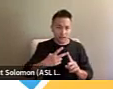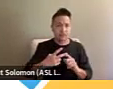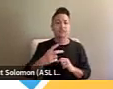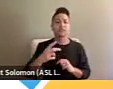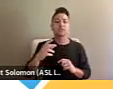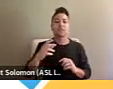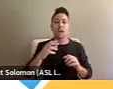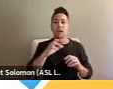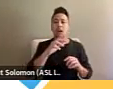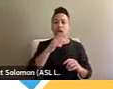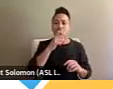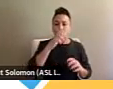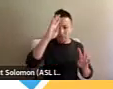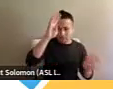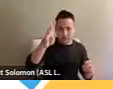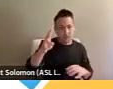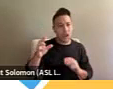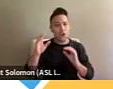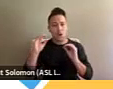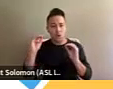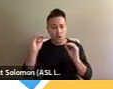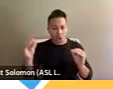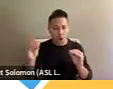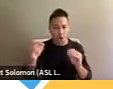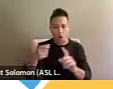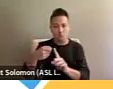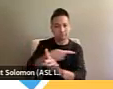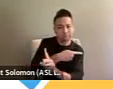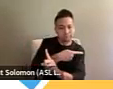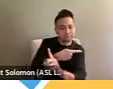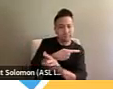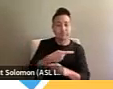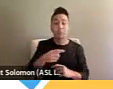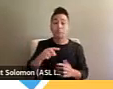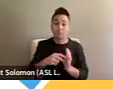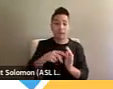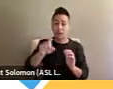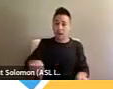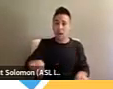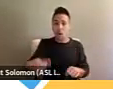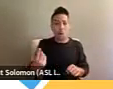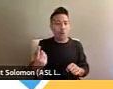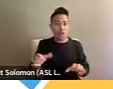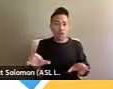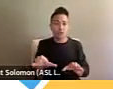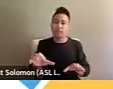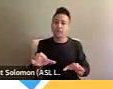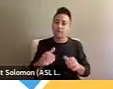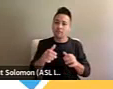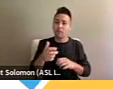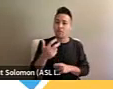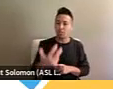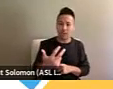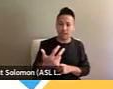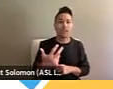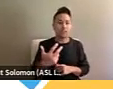derivatives. Okay, they have to be the same. That means you can only do 3 of the 5 R's. You